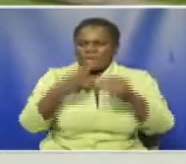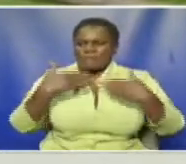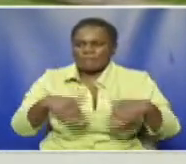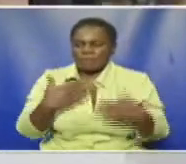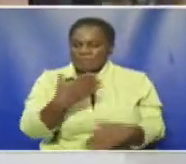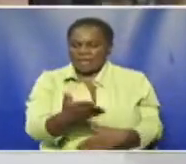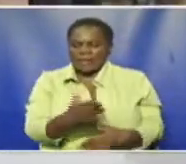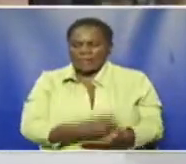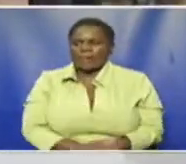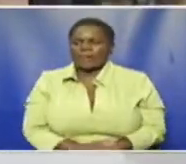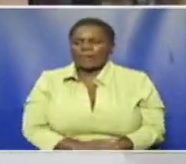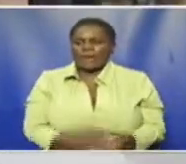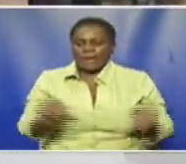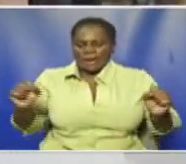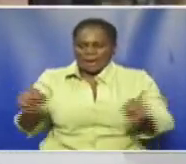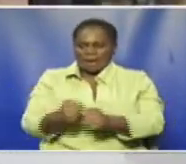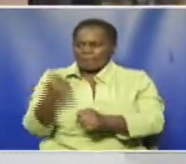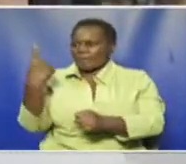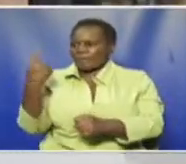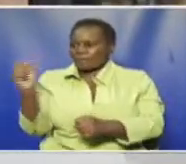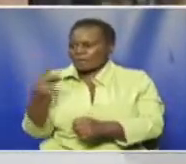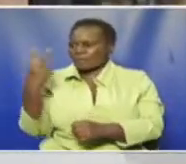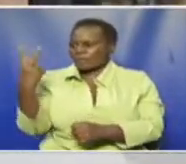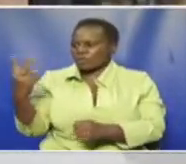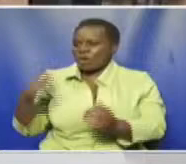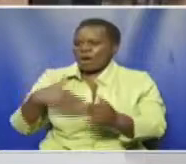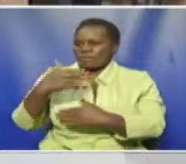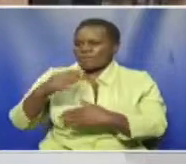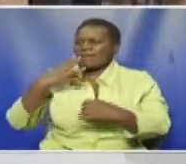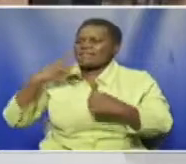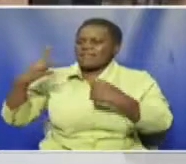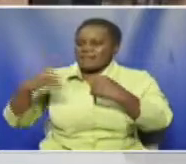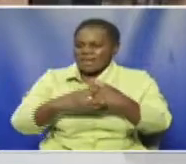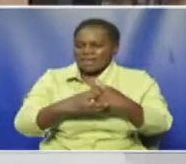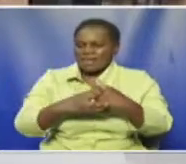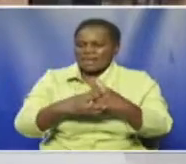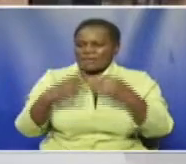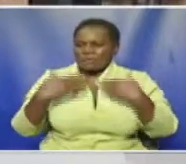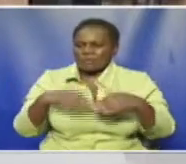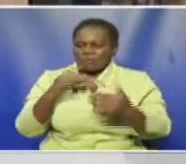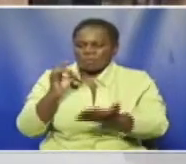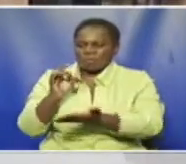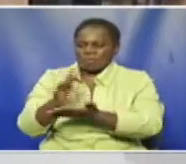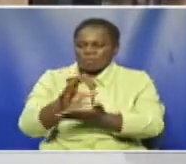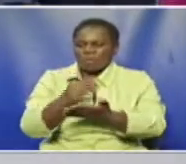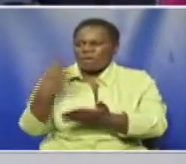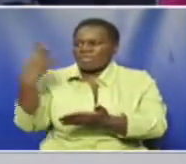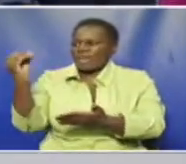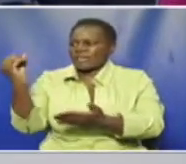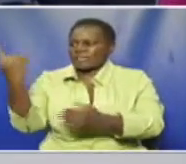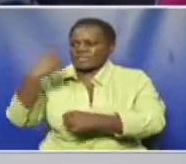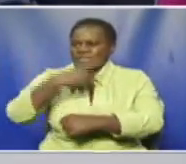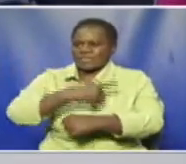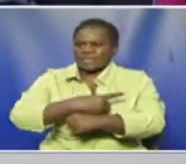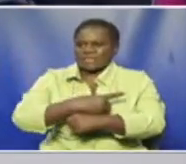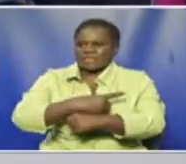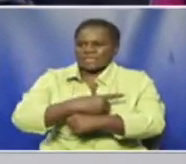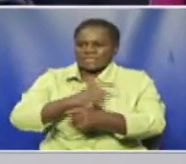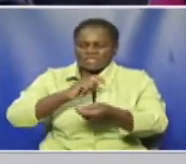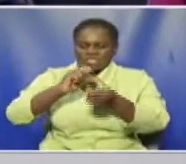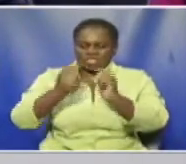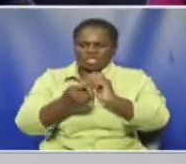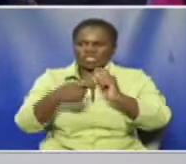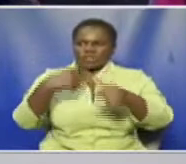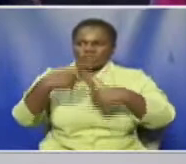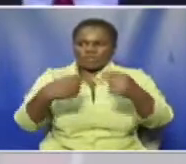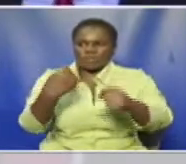of people. This comes barely 2 months after another 900 employees were sent home for 30 days amid a restructuring